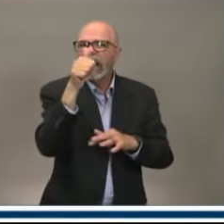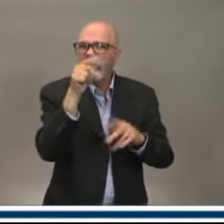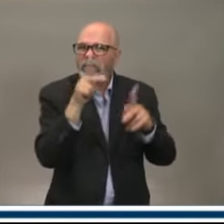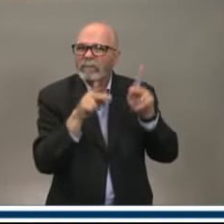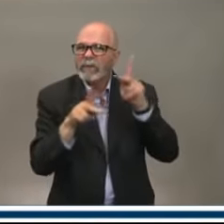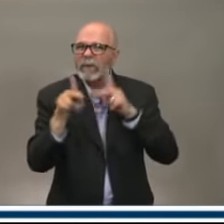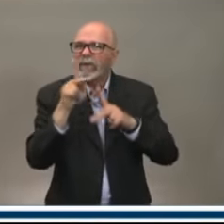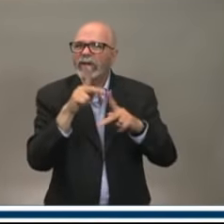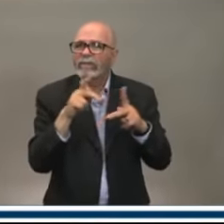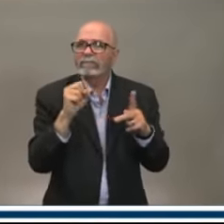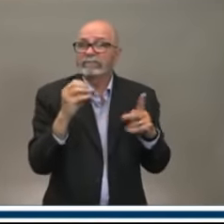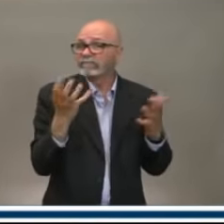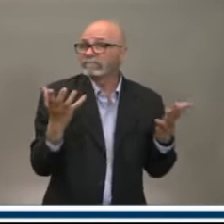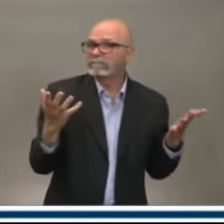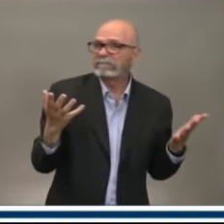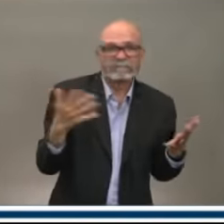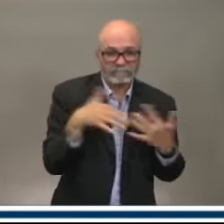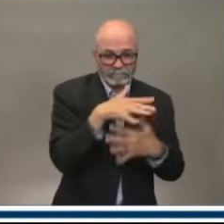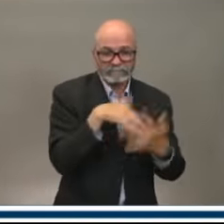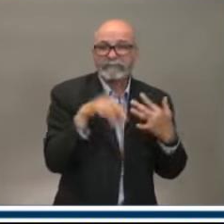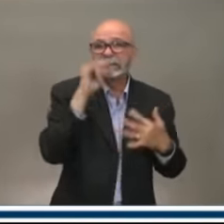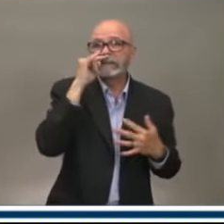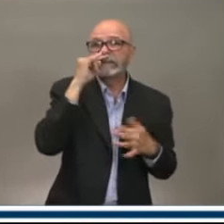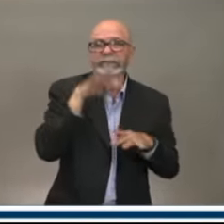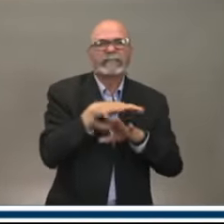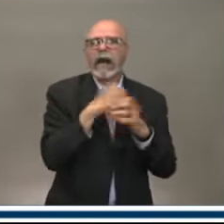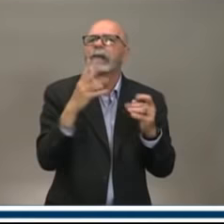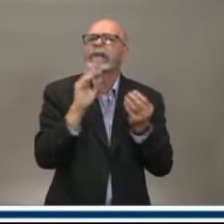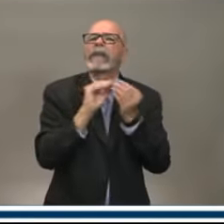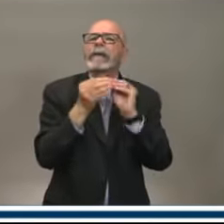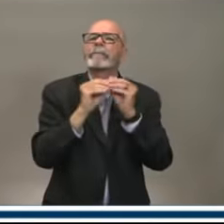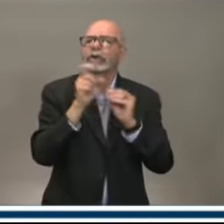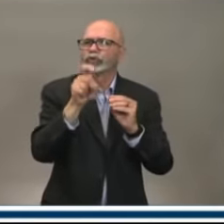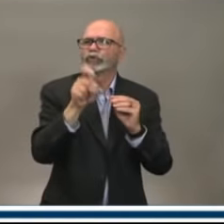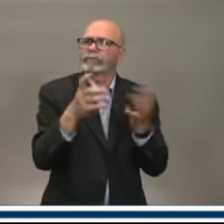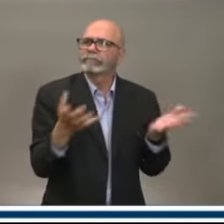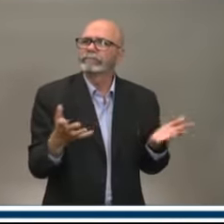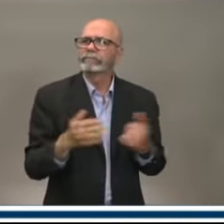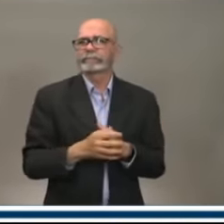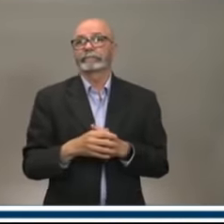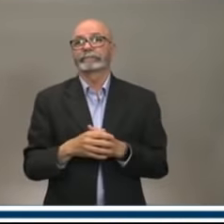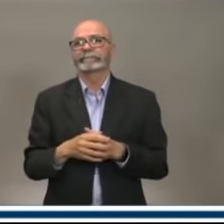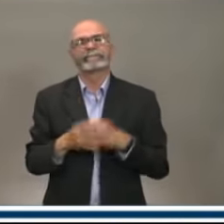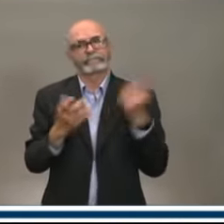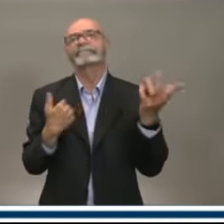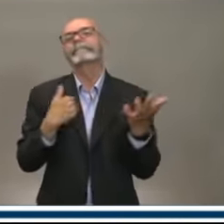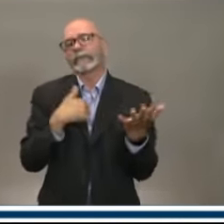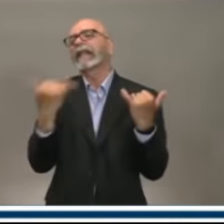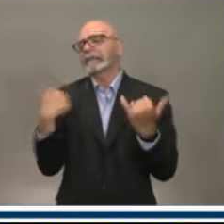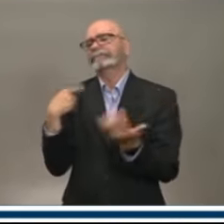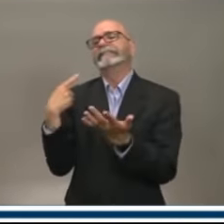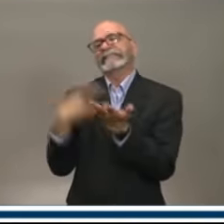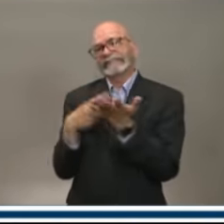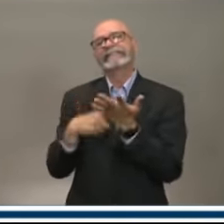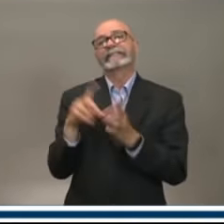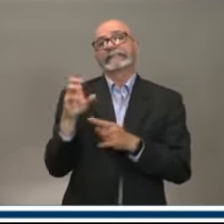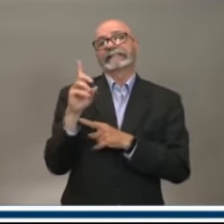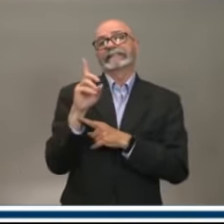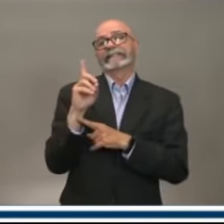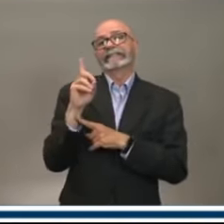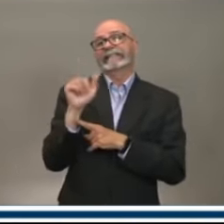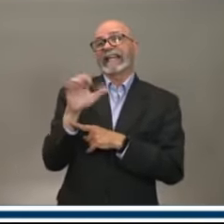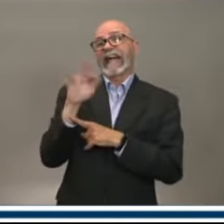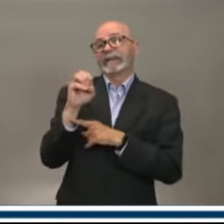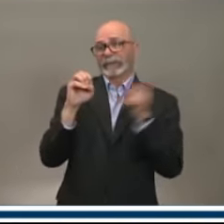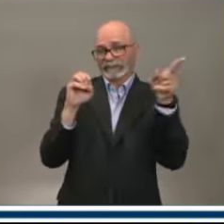health to work with them to find out what are the right public health protocols that will allow them to open. As you know, they're all different sizes,